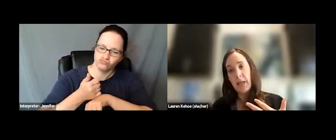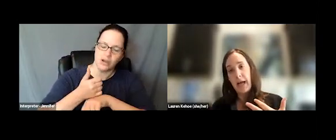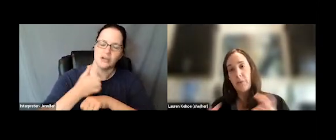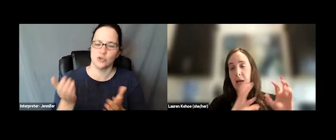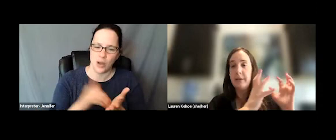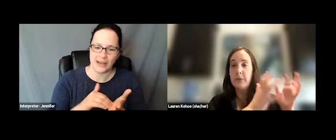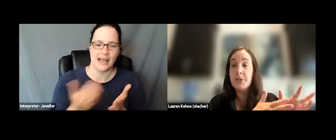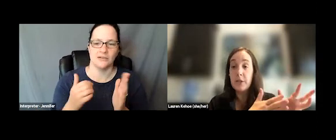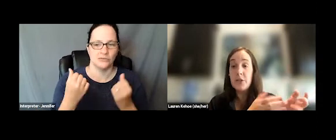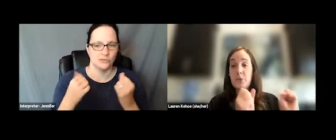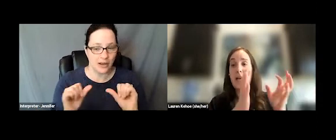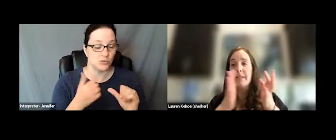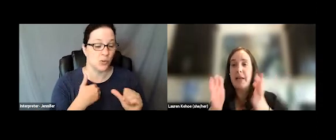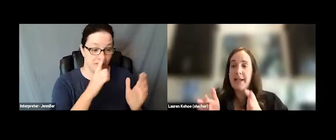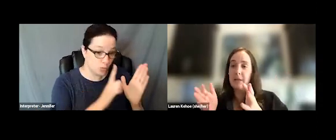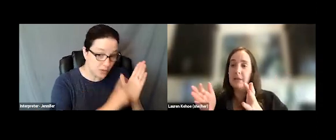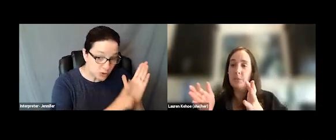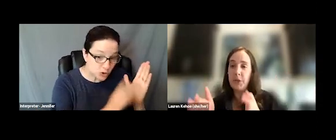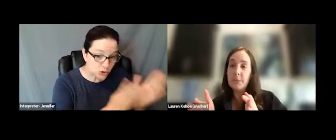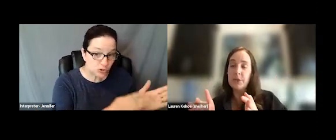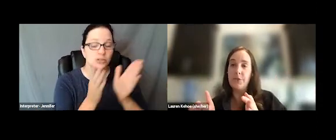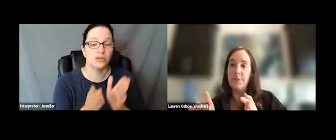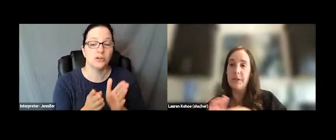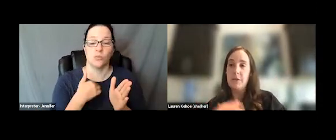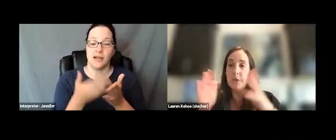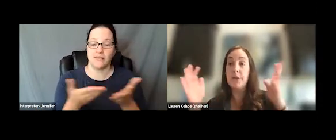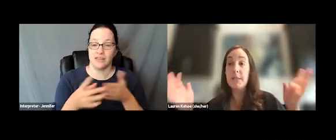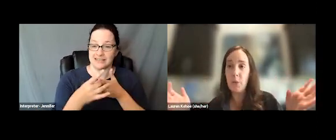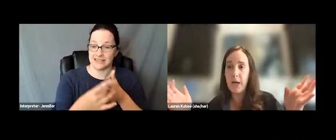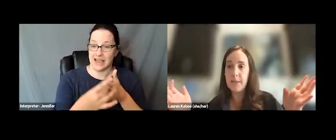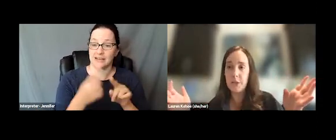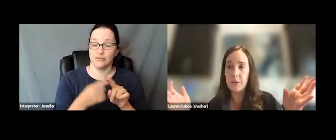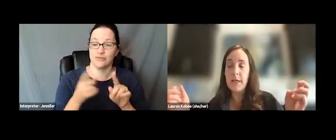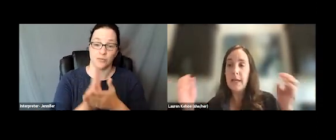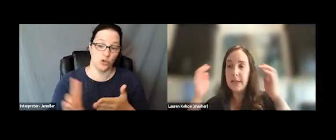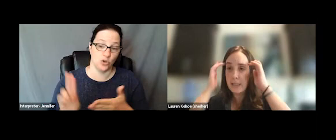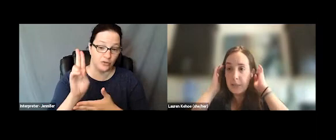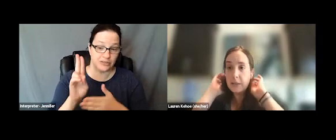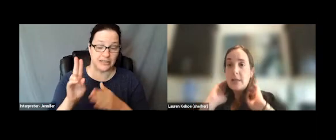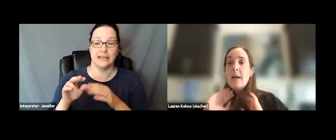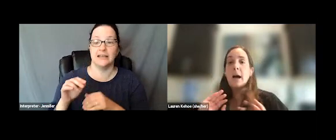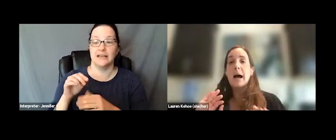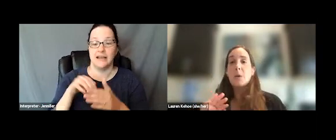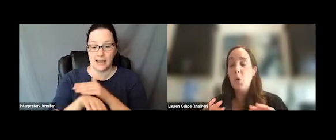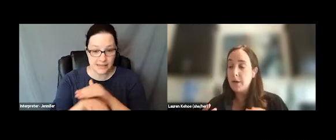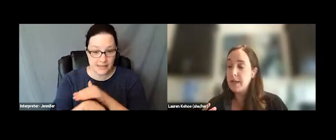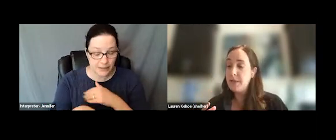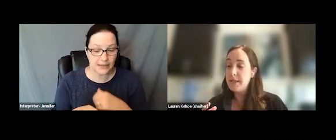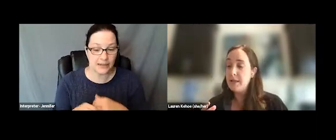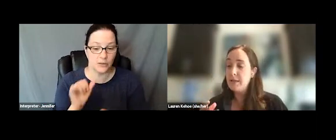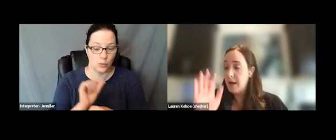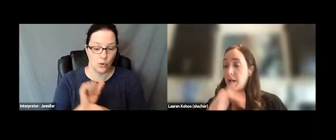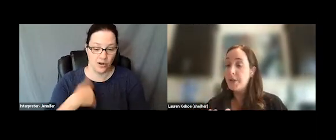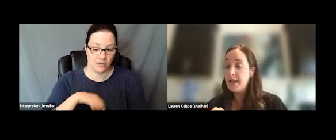again, imply we had the research, we had some guiding principles from the university-wide digital accessibility work that had